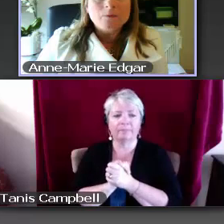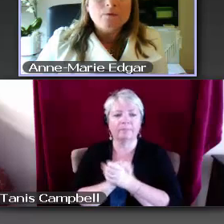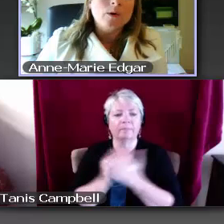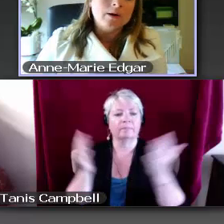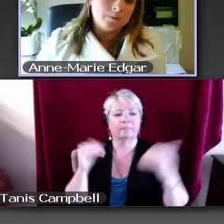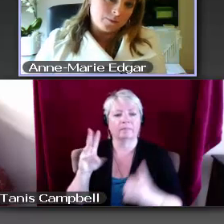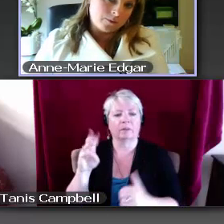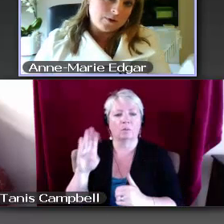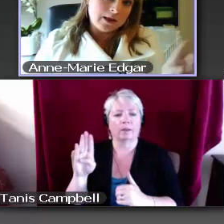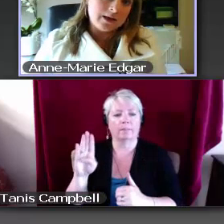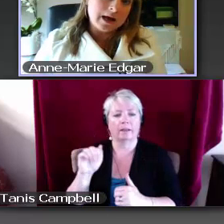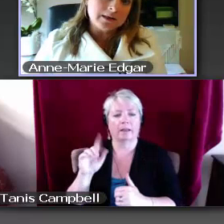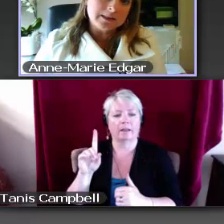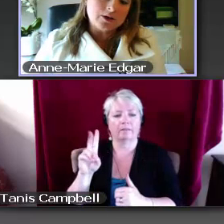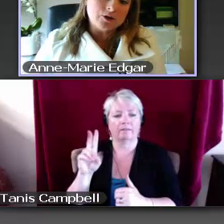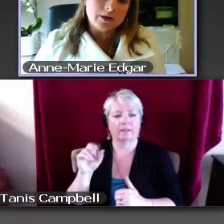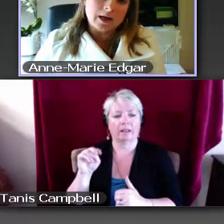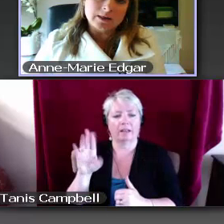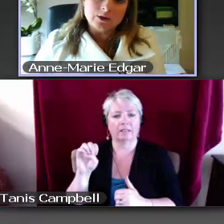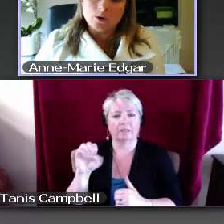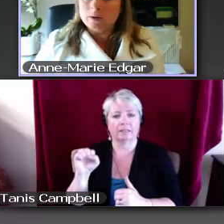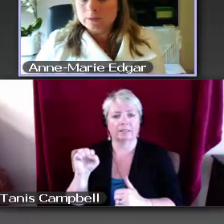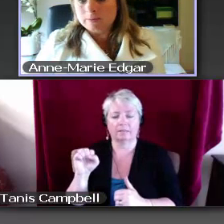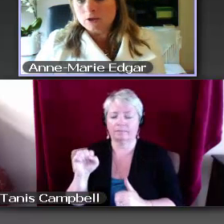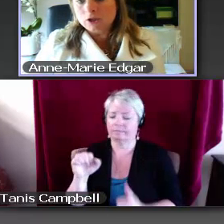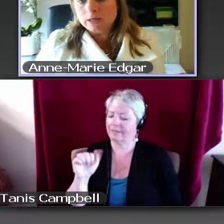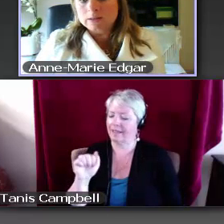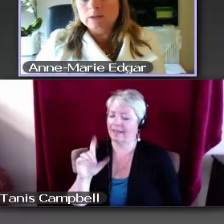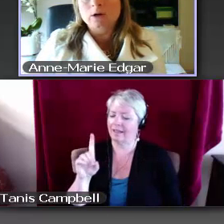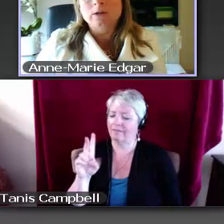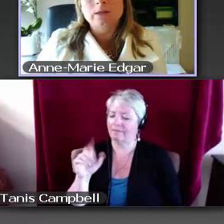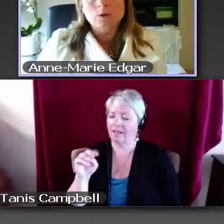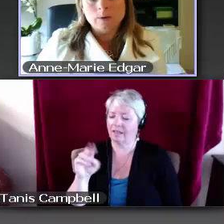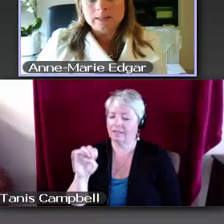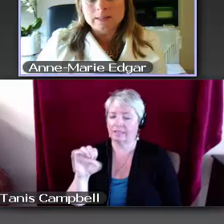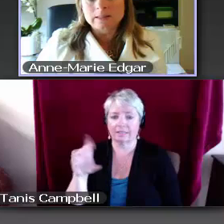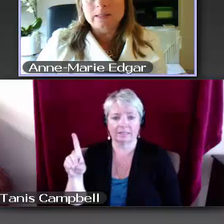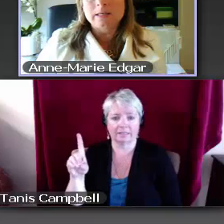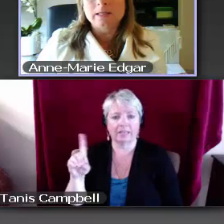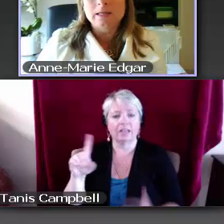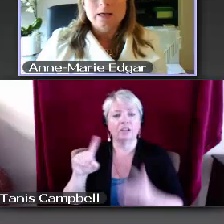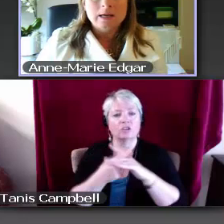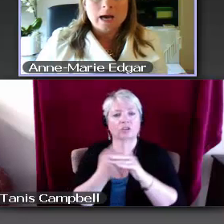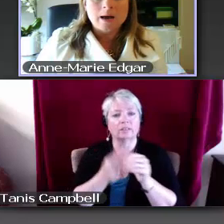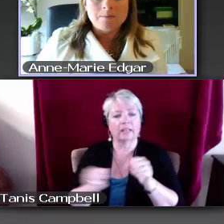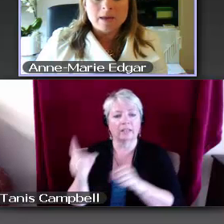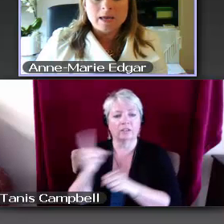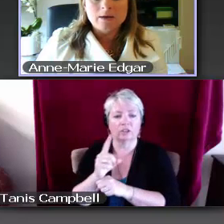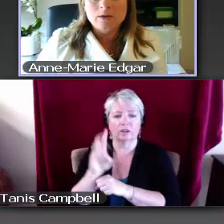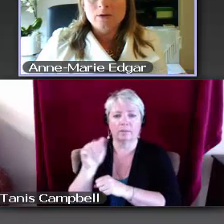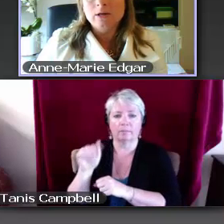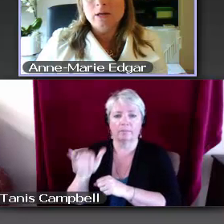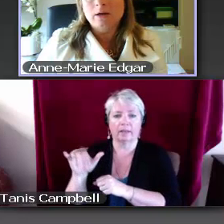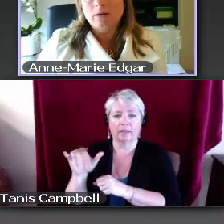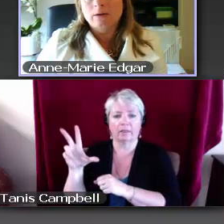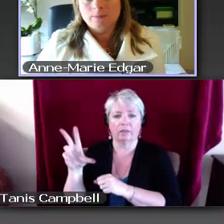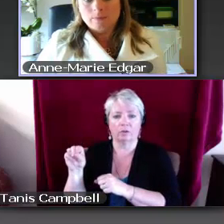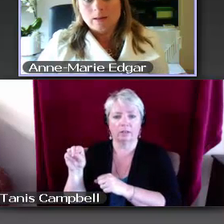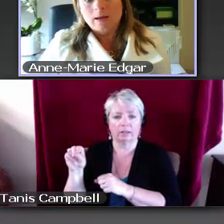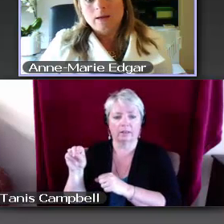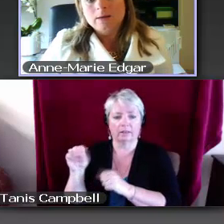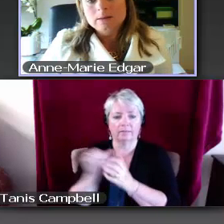Advanced for the next session, as Toby was mentioning, starts in 2016, May